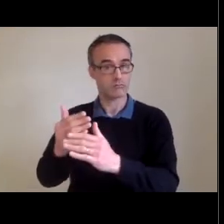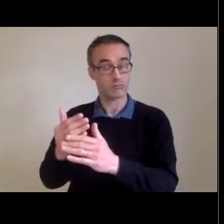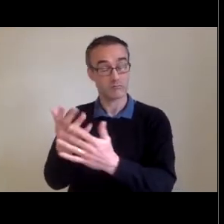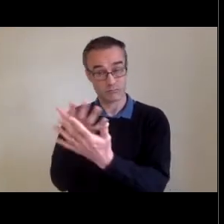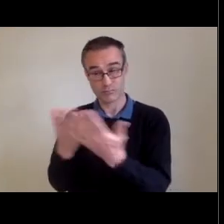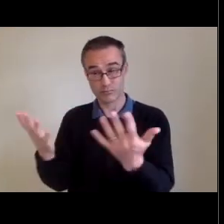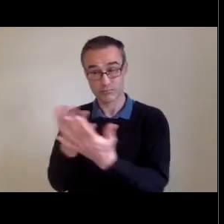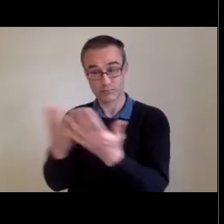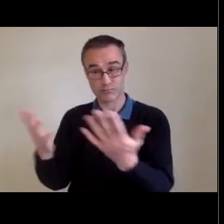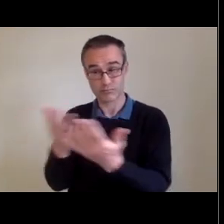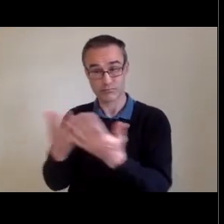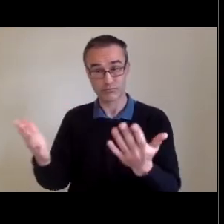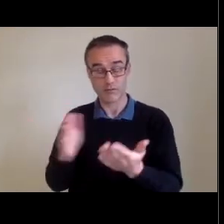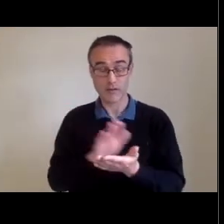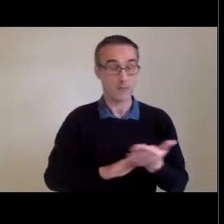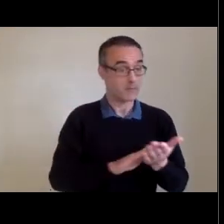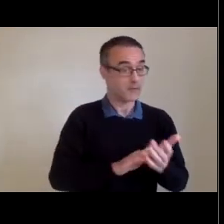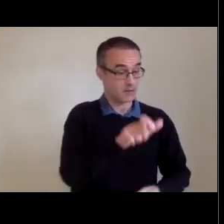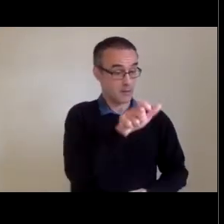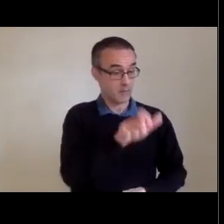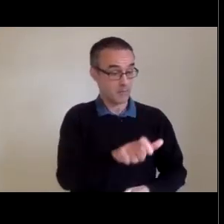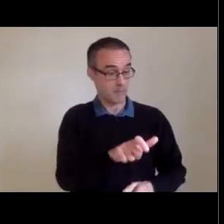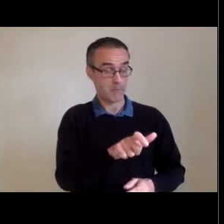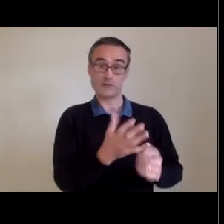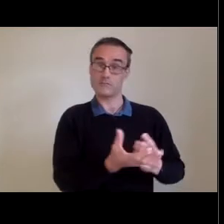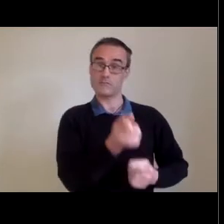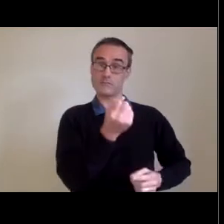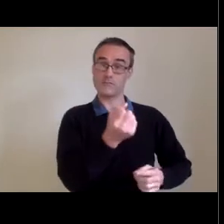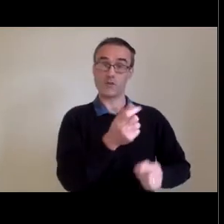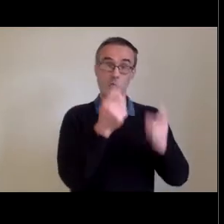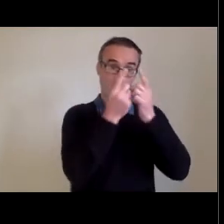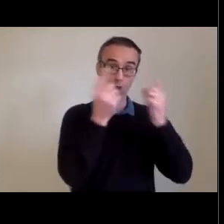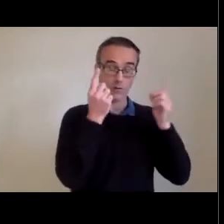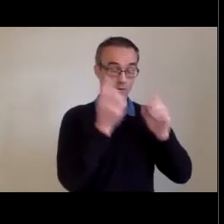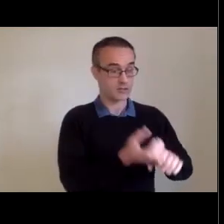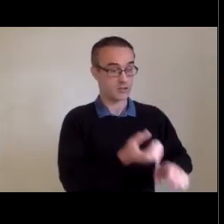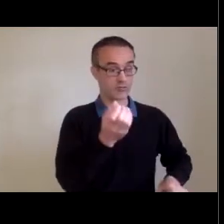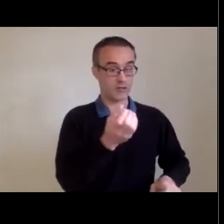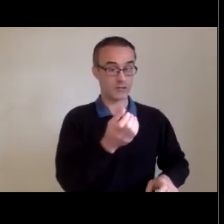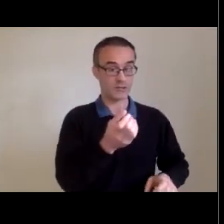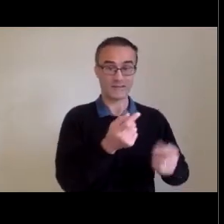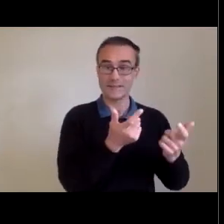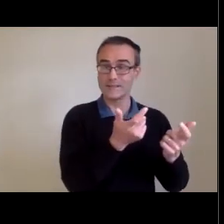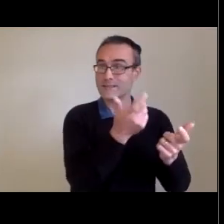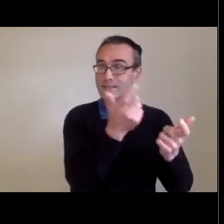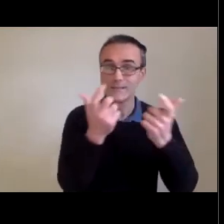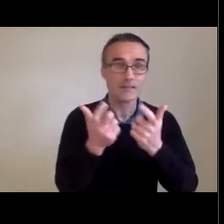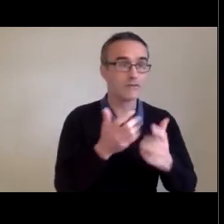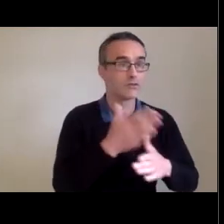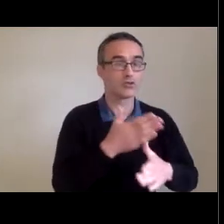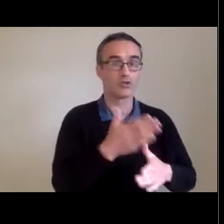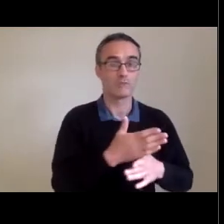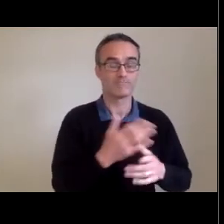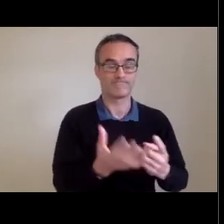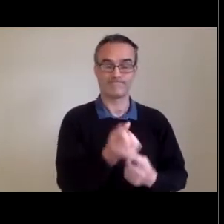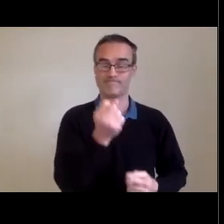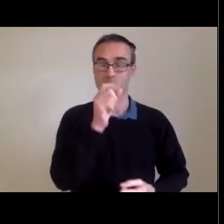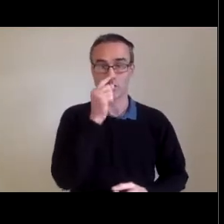graduates cannot find job. Bearing in mind that in Nigeria, about 80%